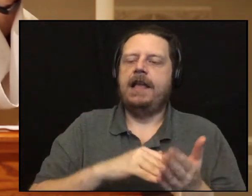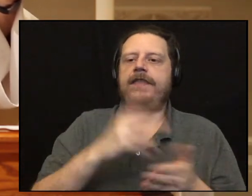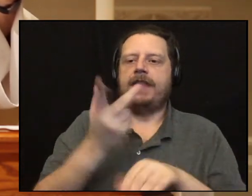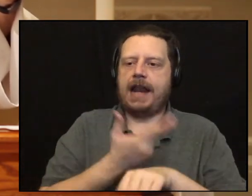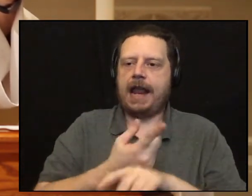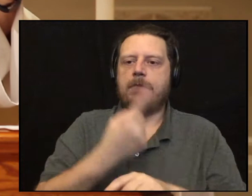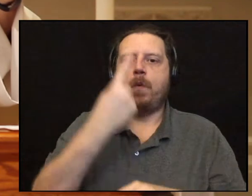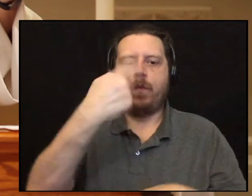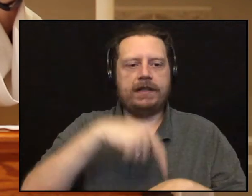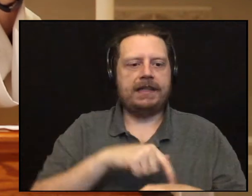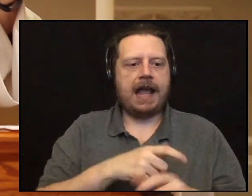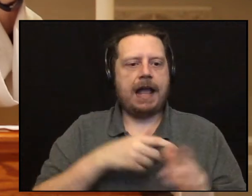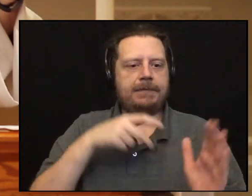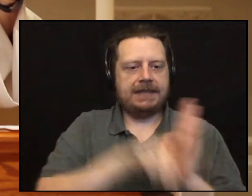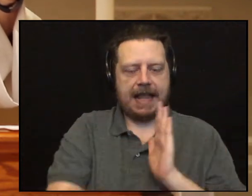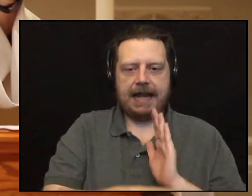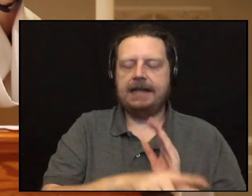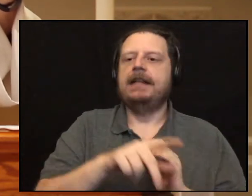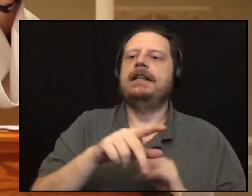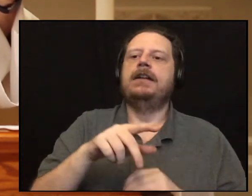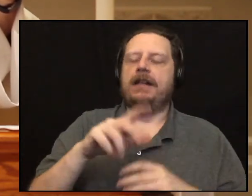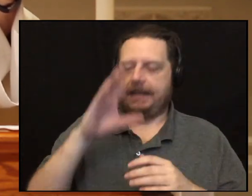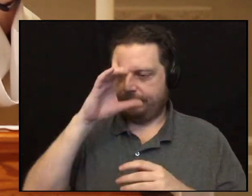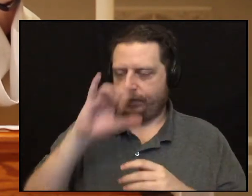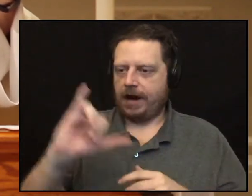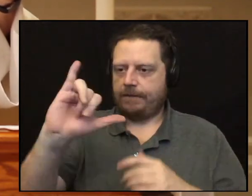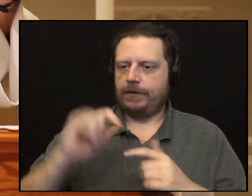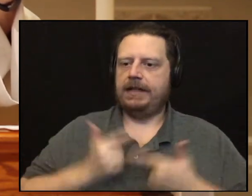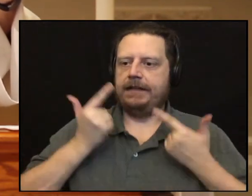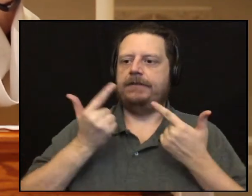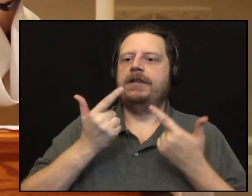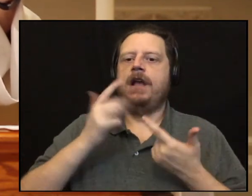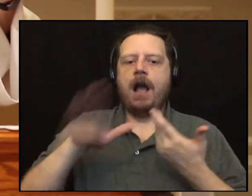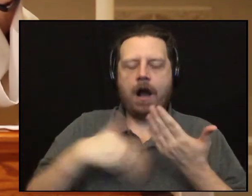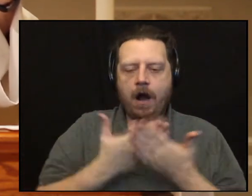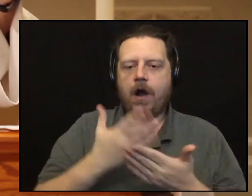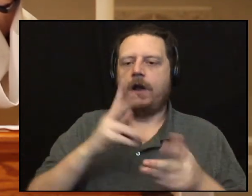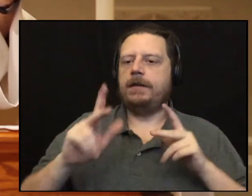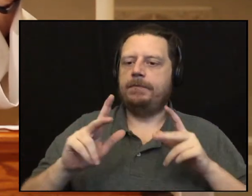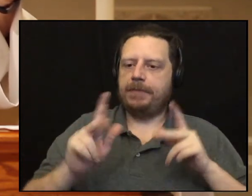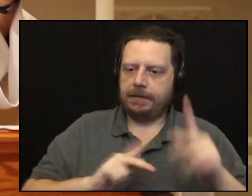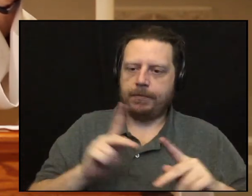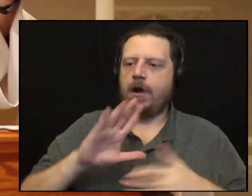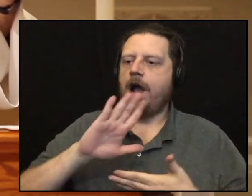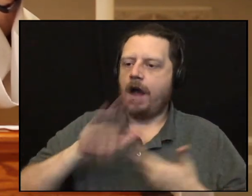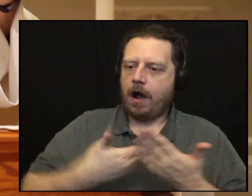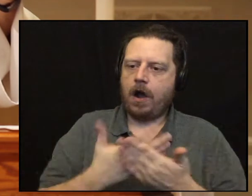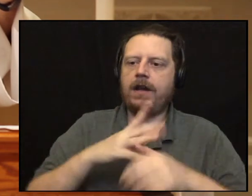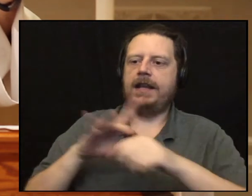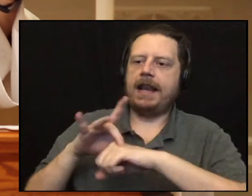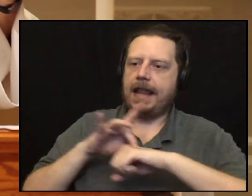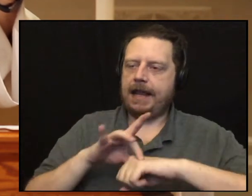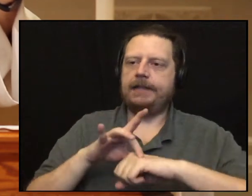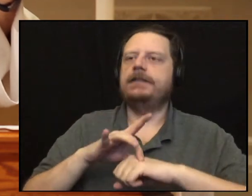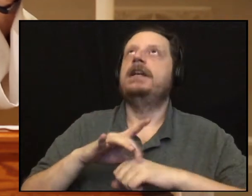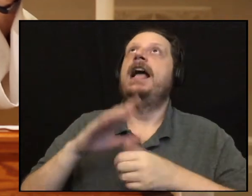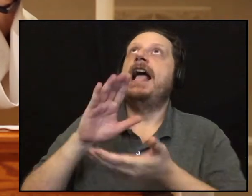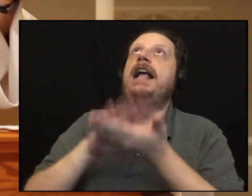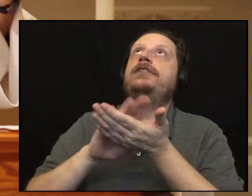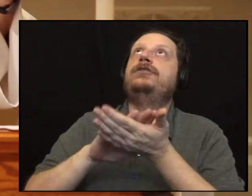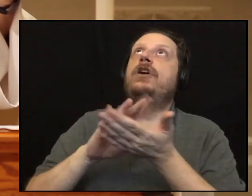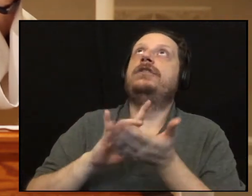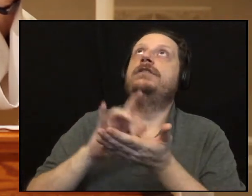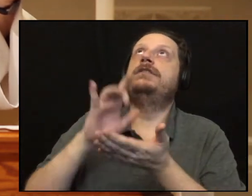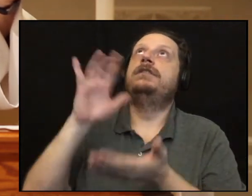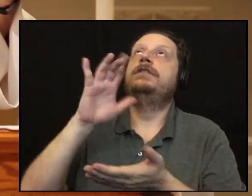Therefore, overcome with paschal joy, every land, every people exults in your praise, and even the heavenly